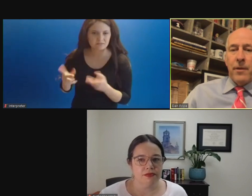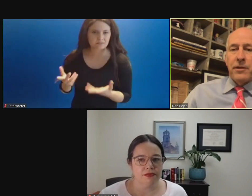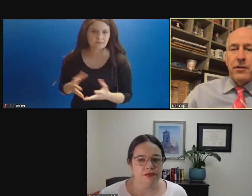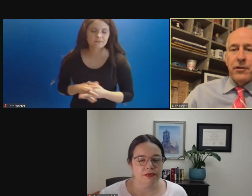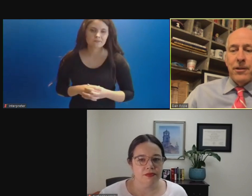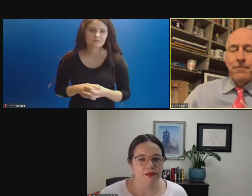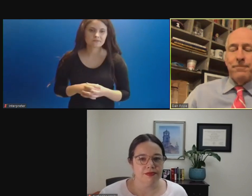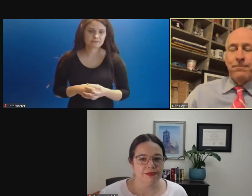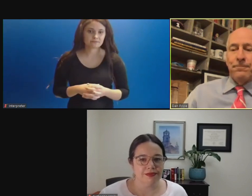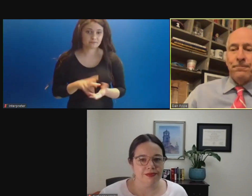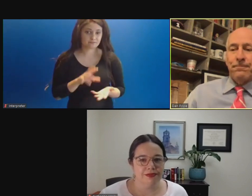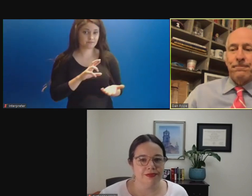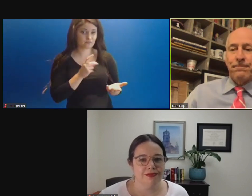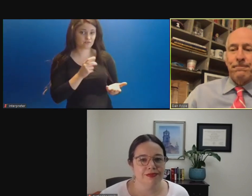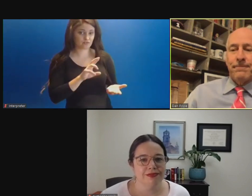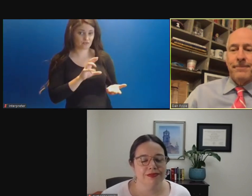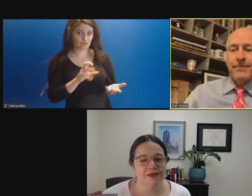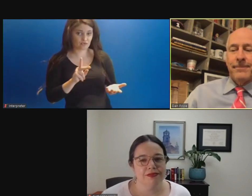Ron, why don't you start?